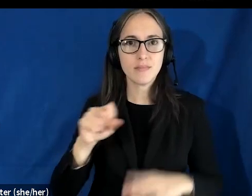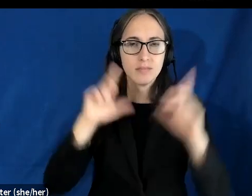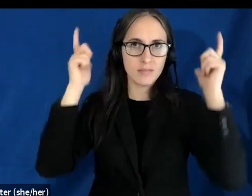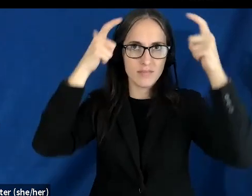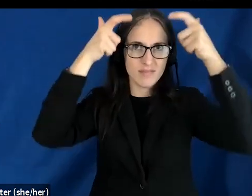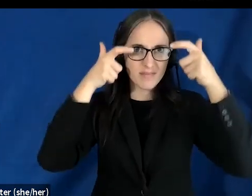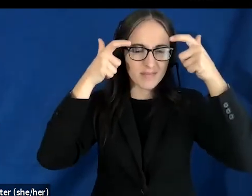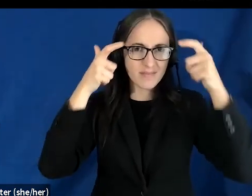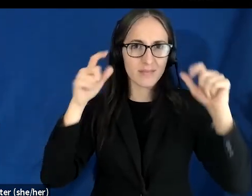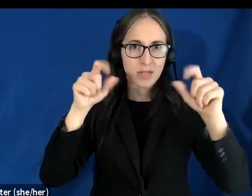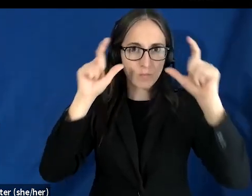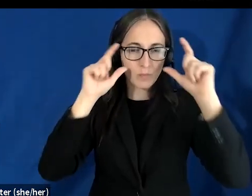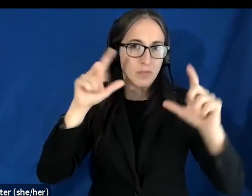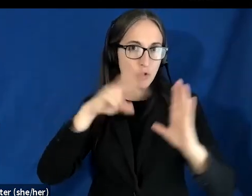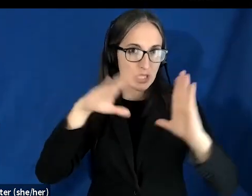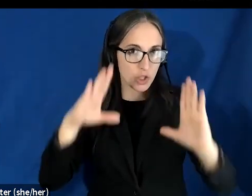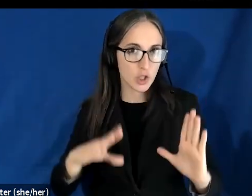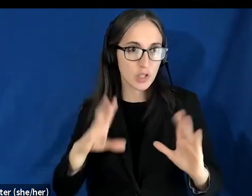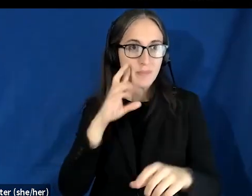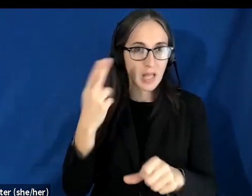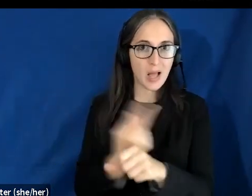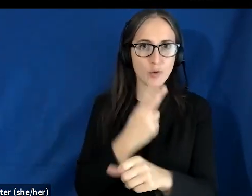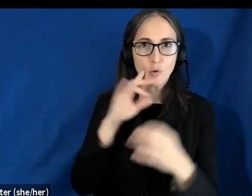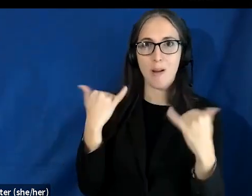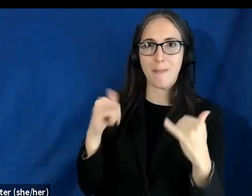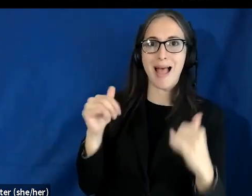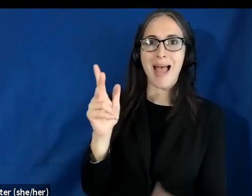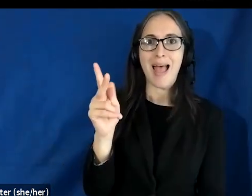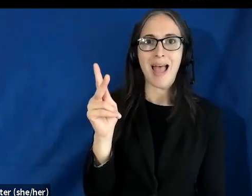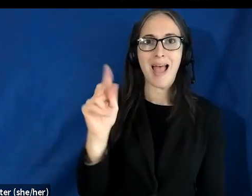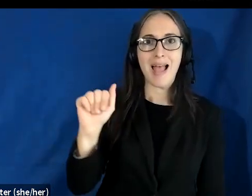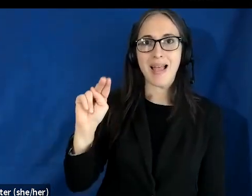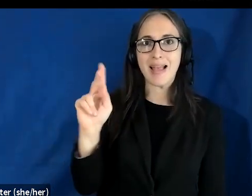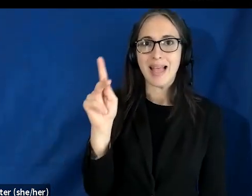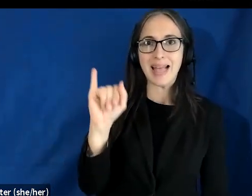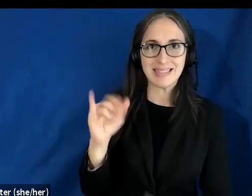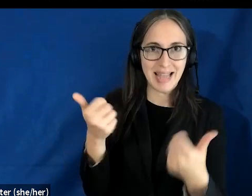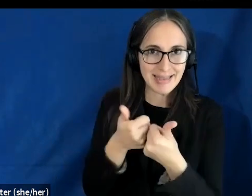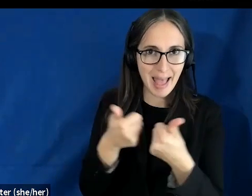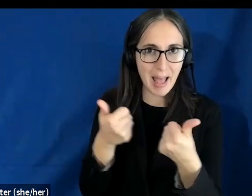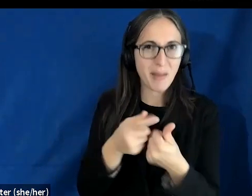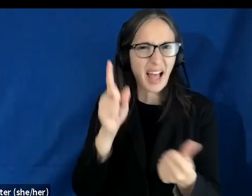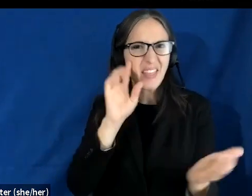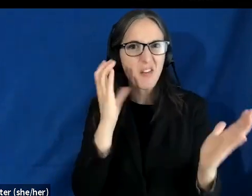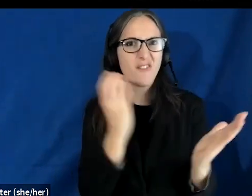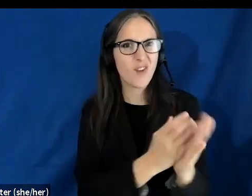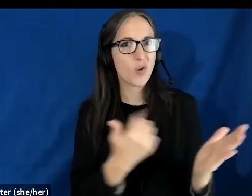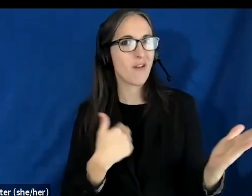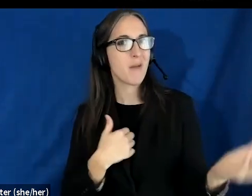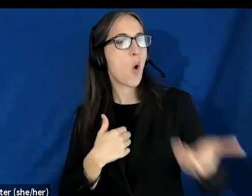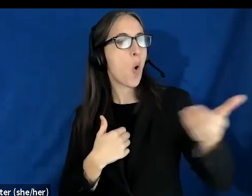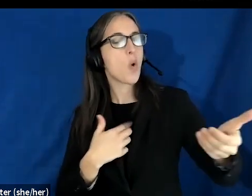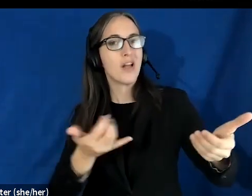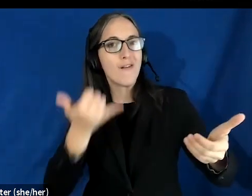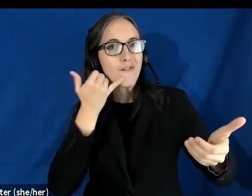reader and I used it to play the Kenti game. And, I think there's a photo out there of me holding the phone and just using